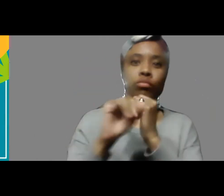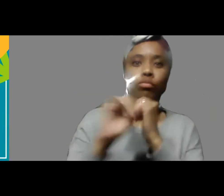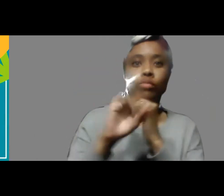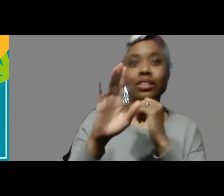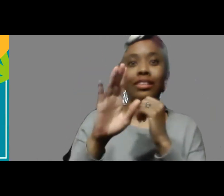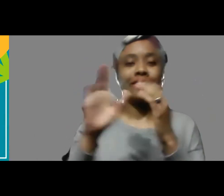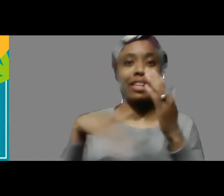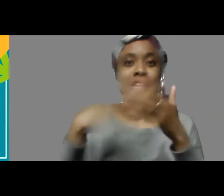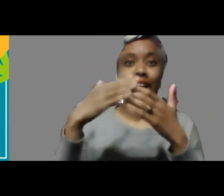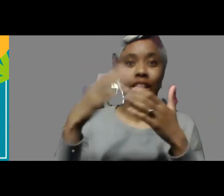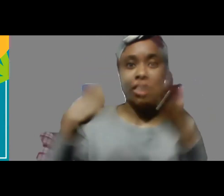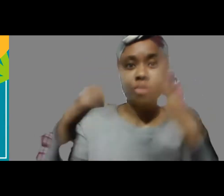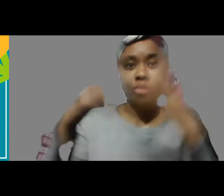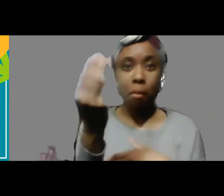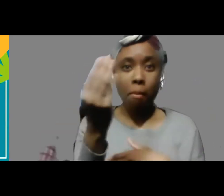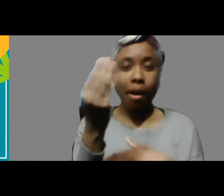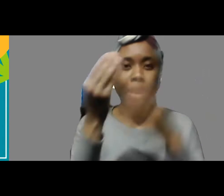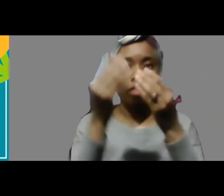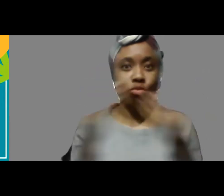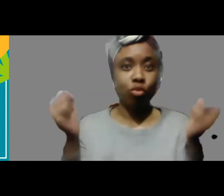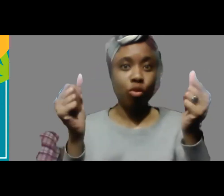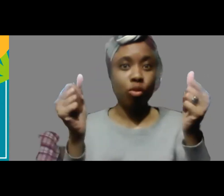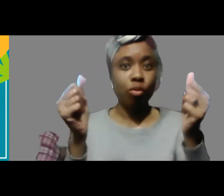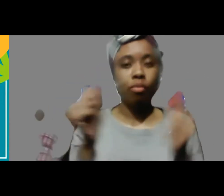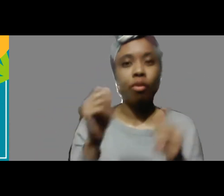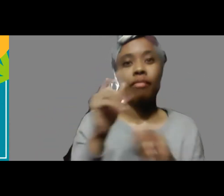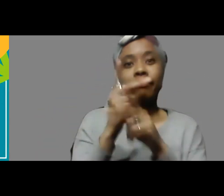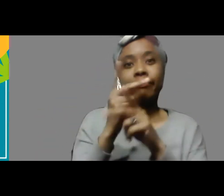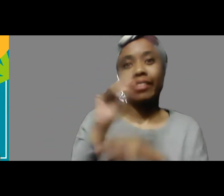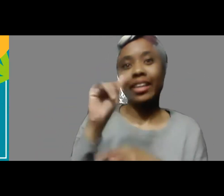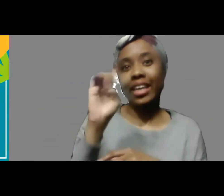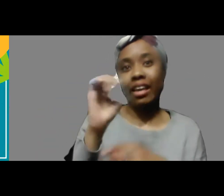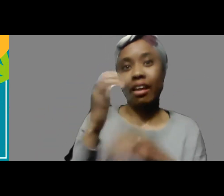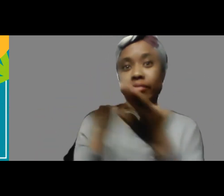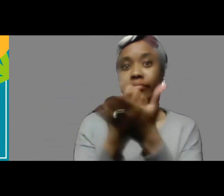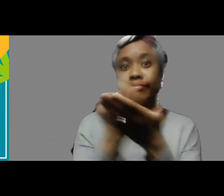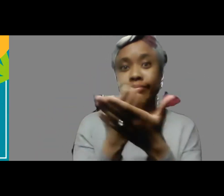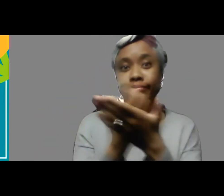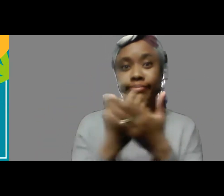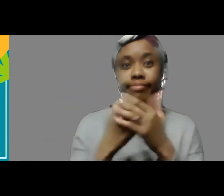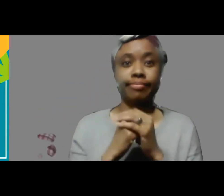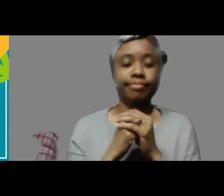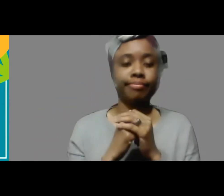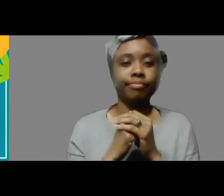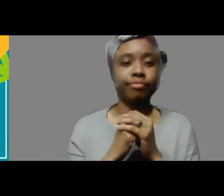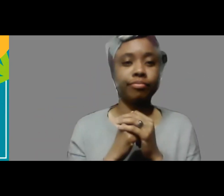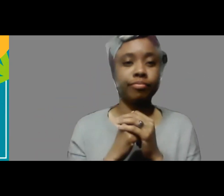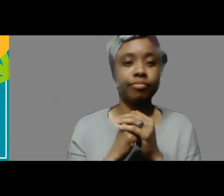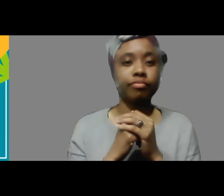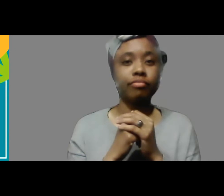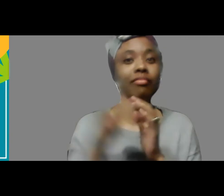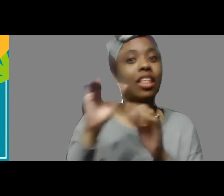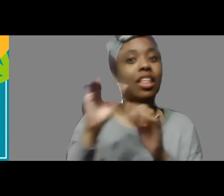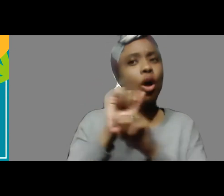a resolution on the care economy and on how that work could be centered and